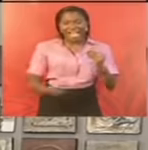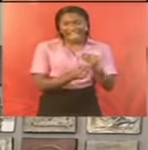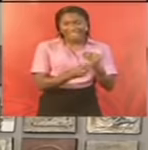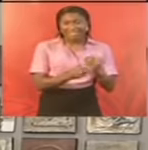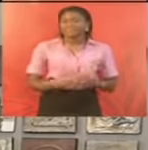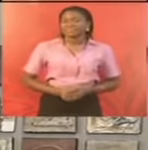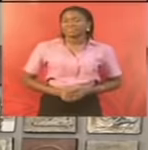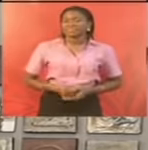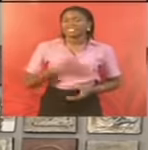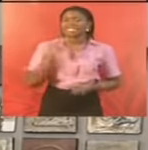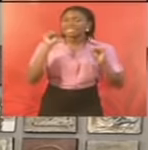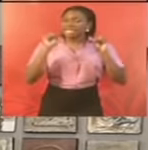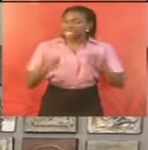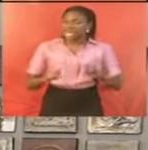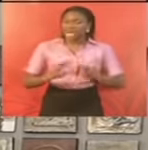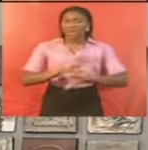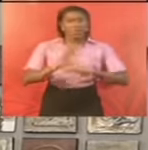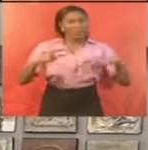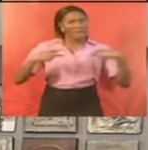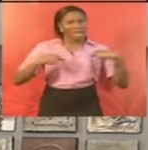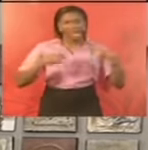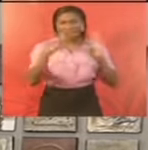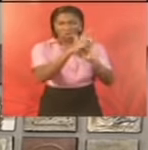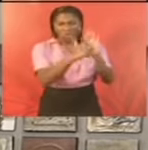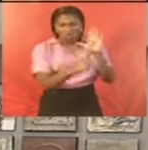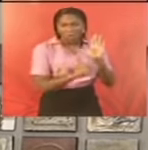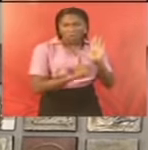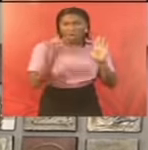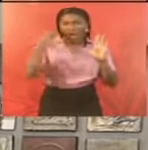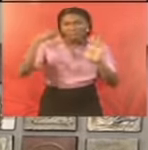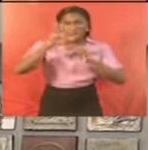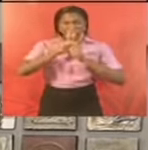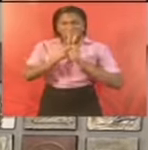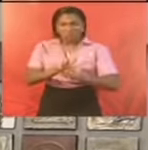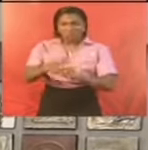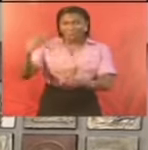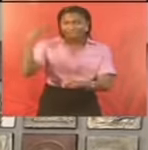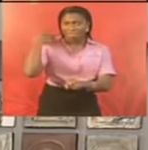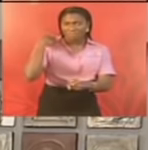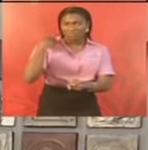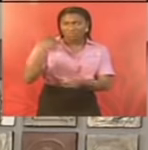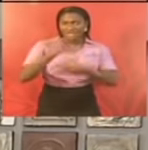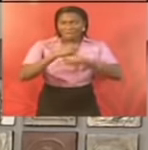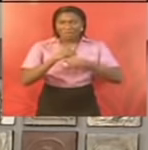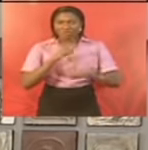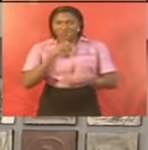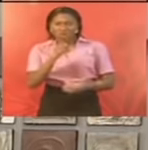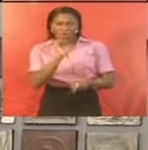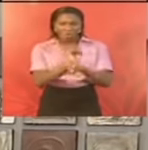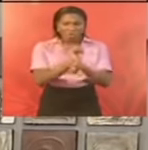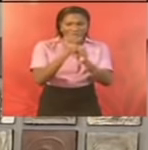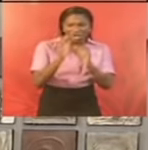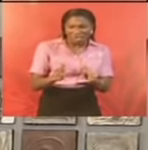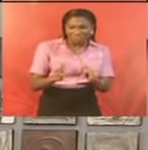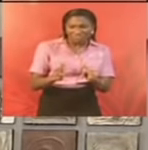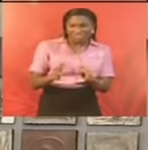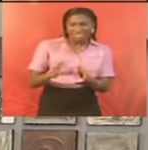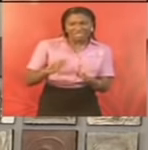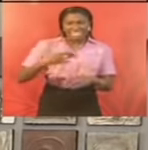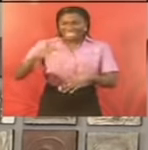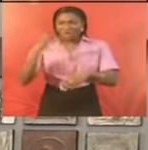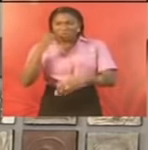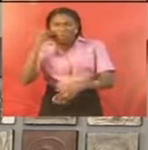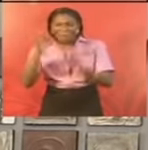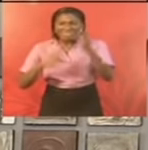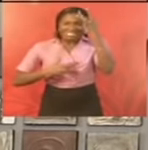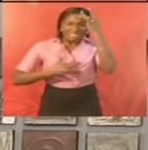isn't a formal mechanism for seeking legal redress, there are, of course, mechanisms for seeking additional guidance from the public